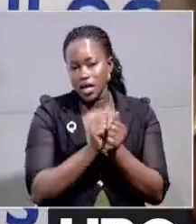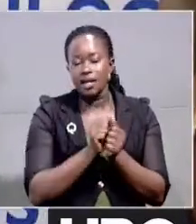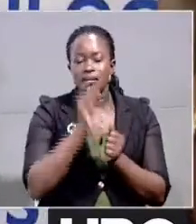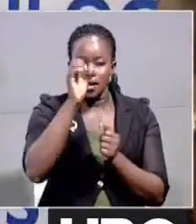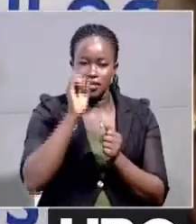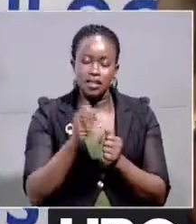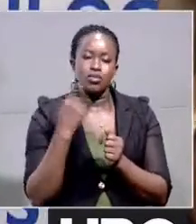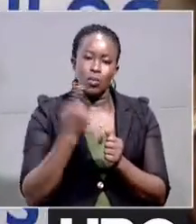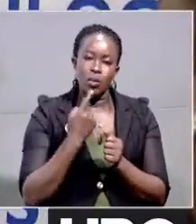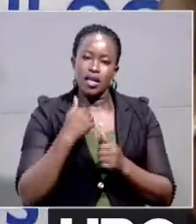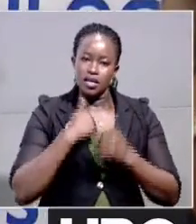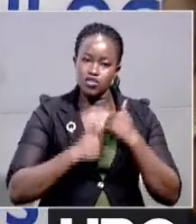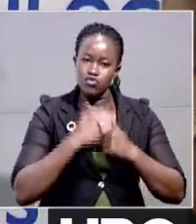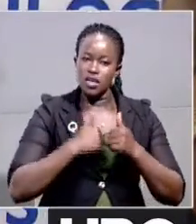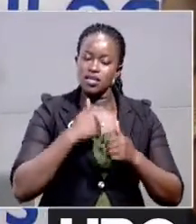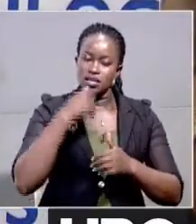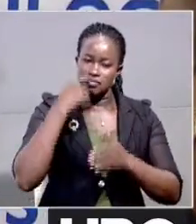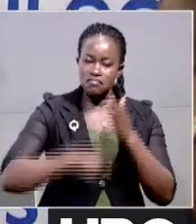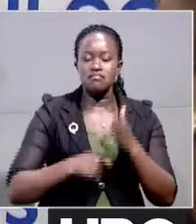we have directed the UDC,